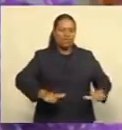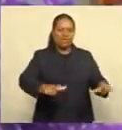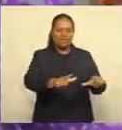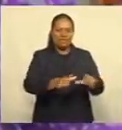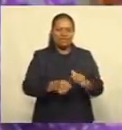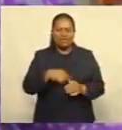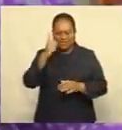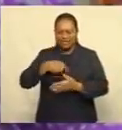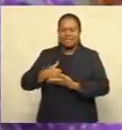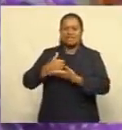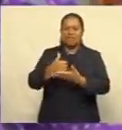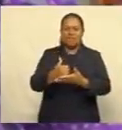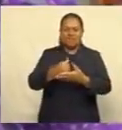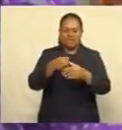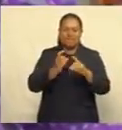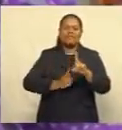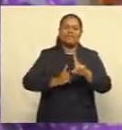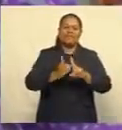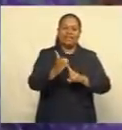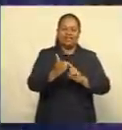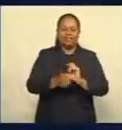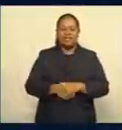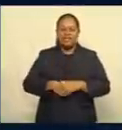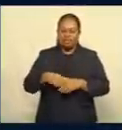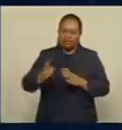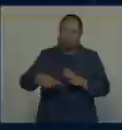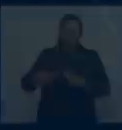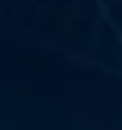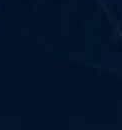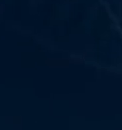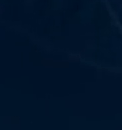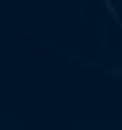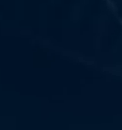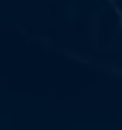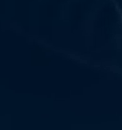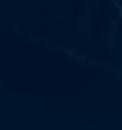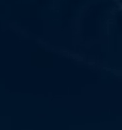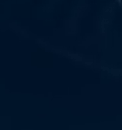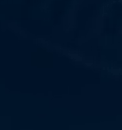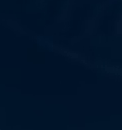the development unit to keep the women engaged.